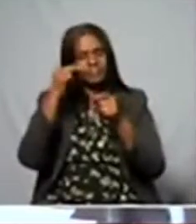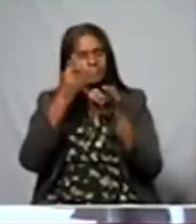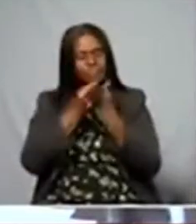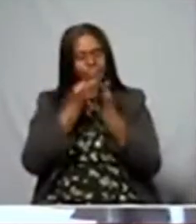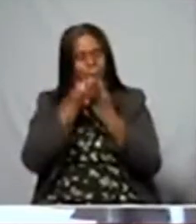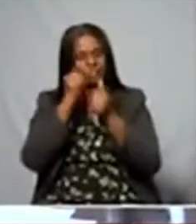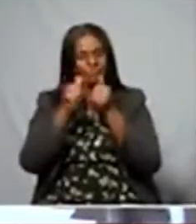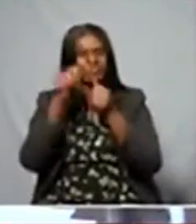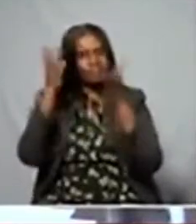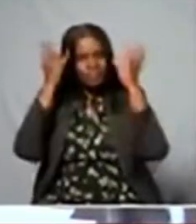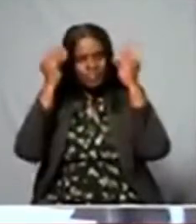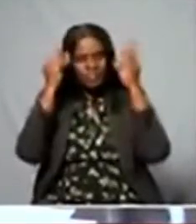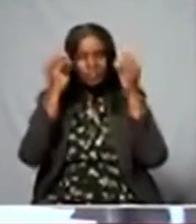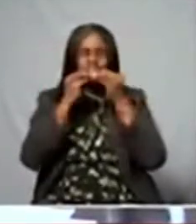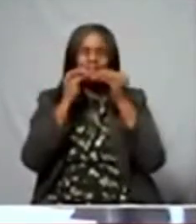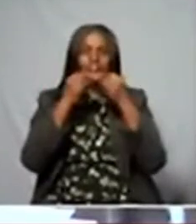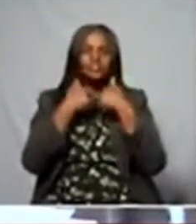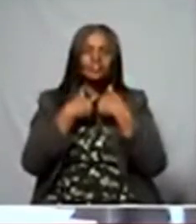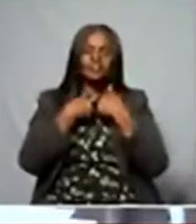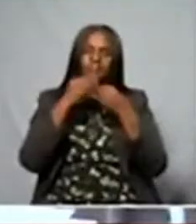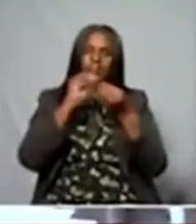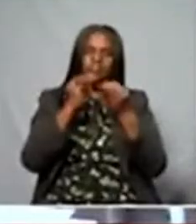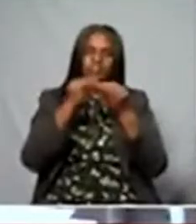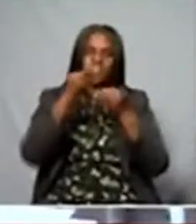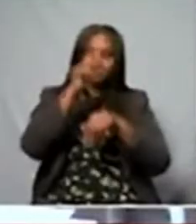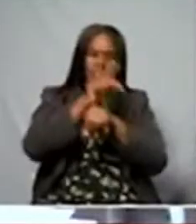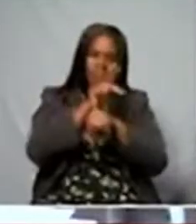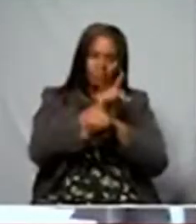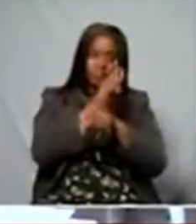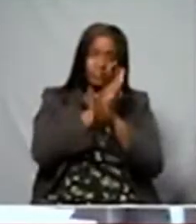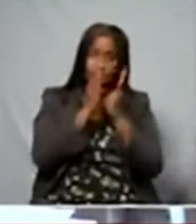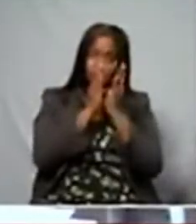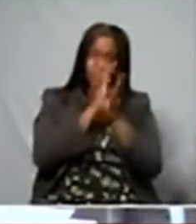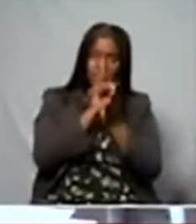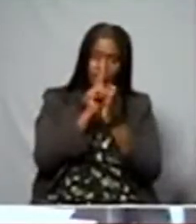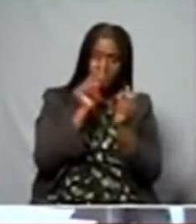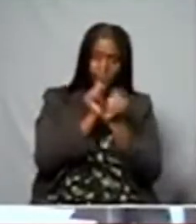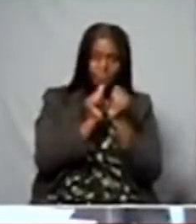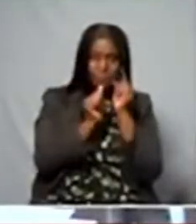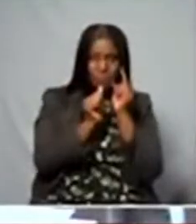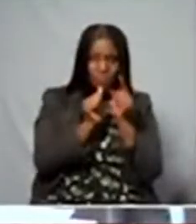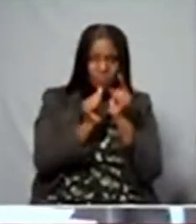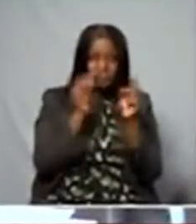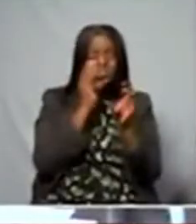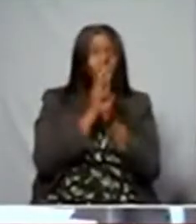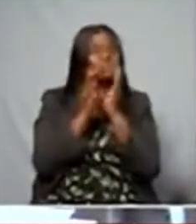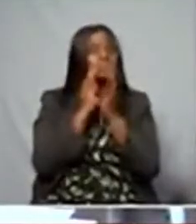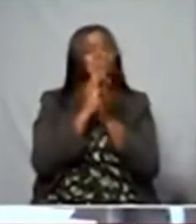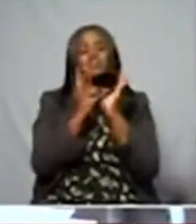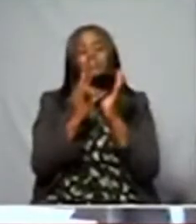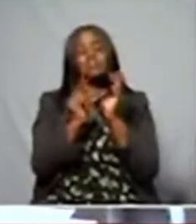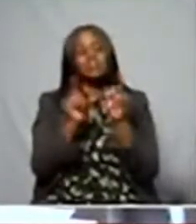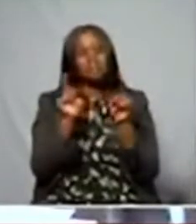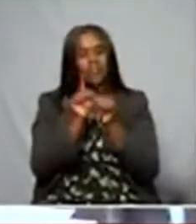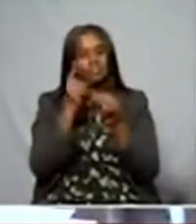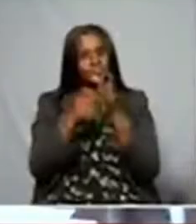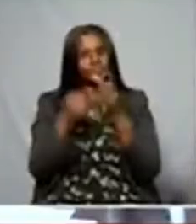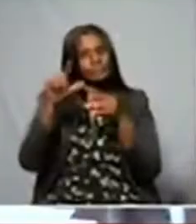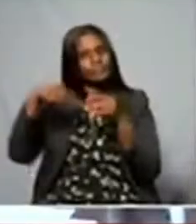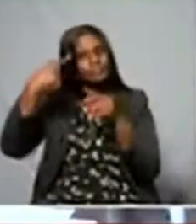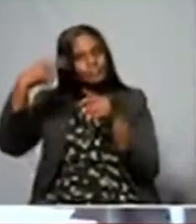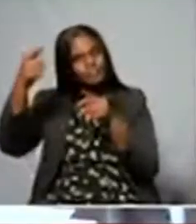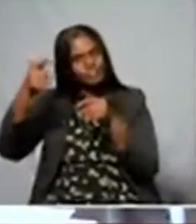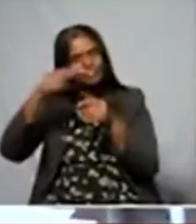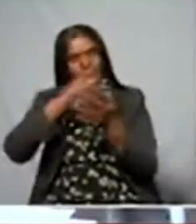of the experience that we've had, where a number of projects you go into a contract with a contractor who at a later stage